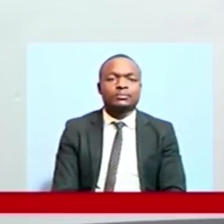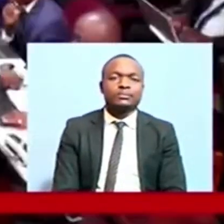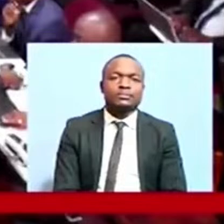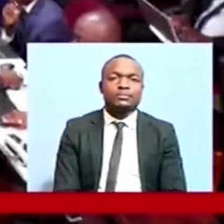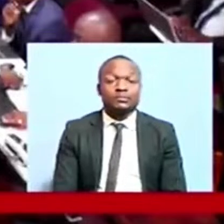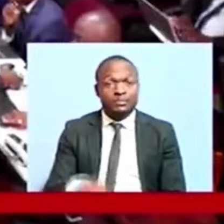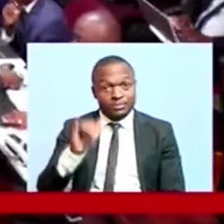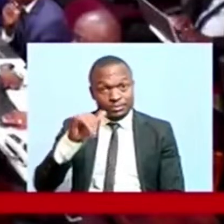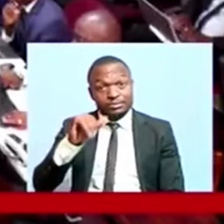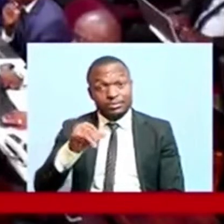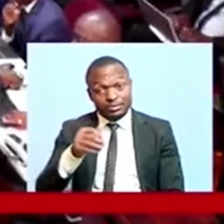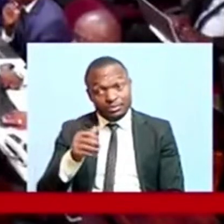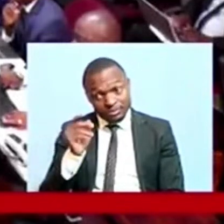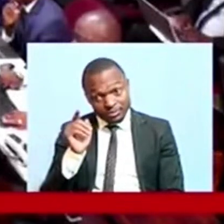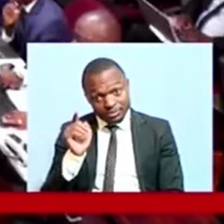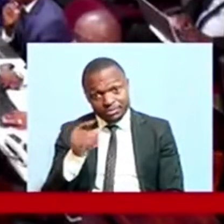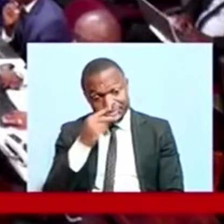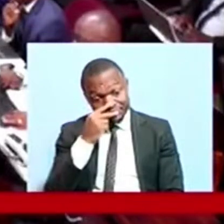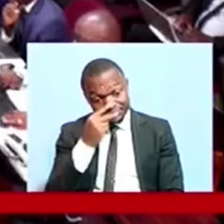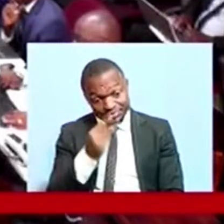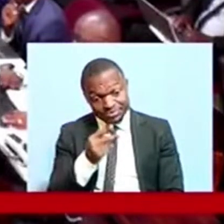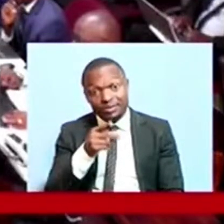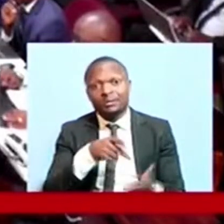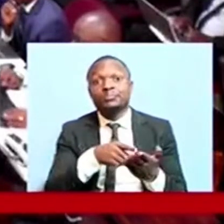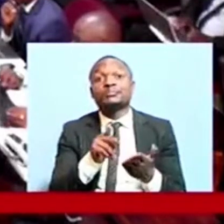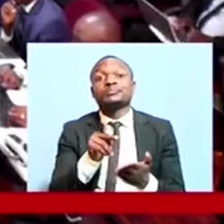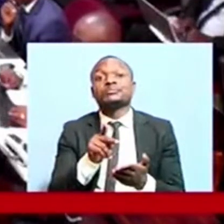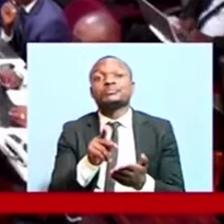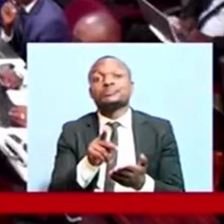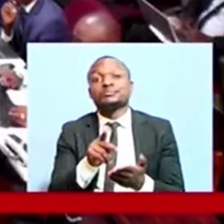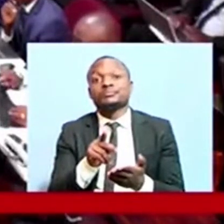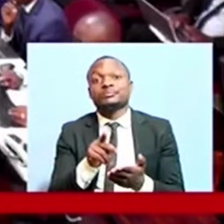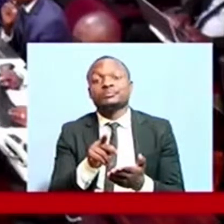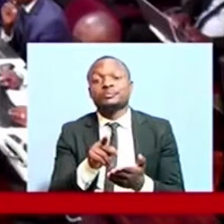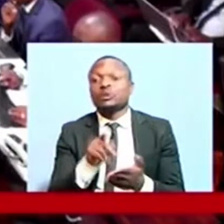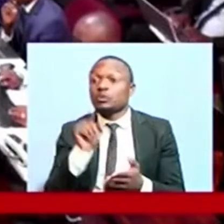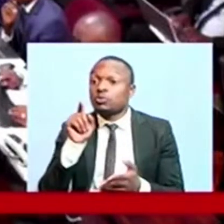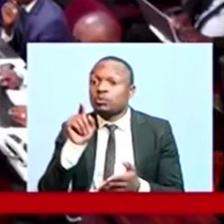Yes, Chair, I saw the payment. You saw